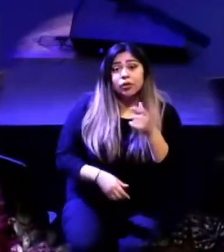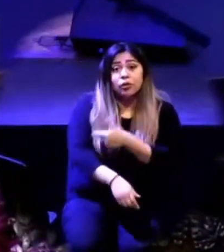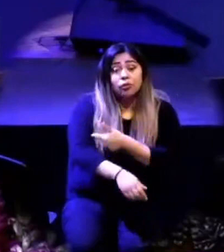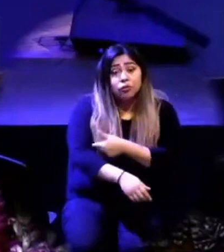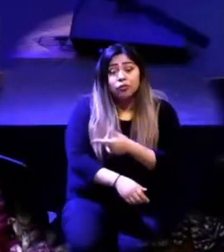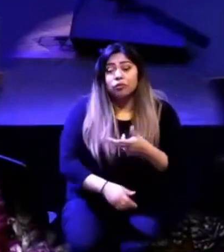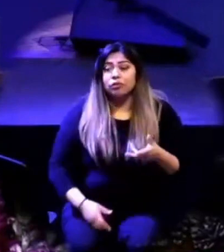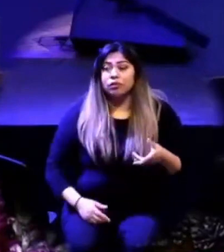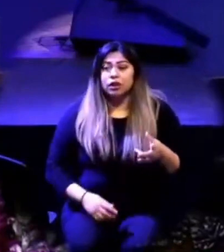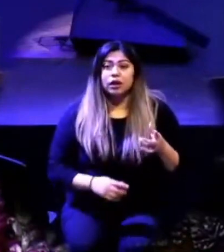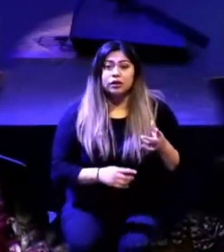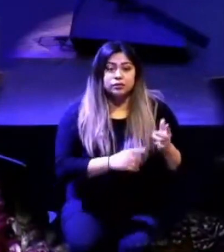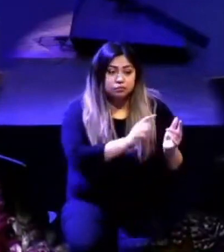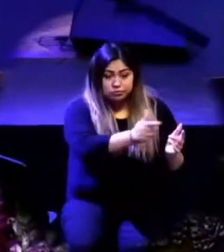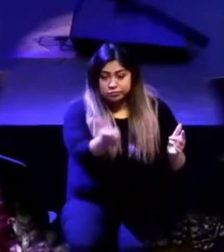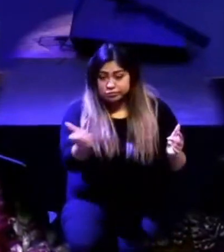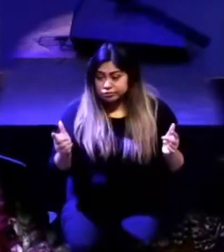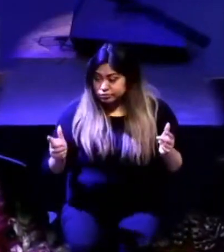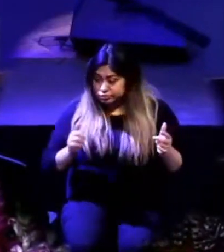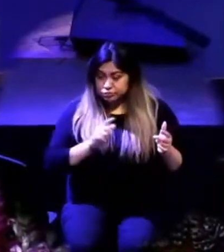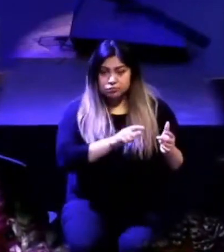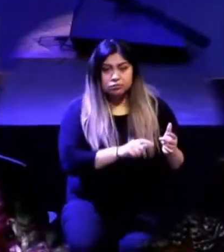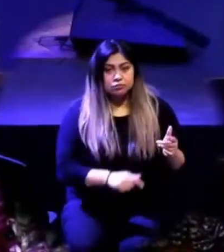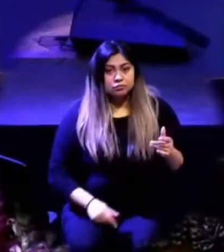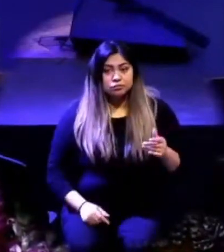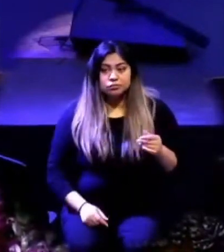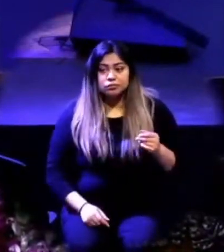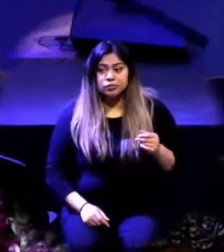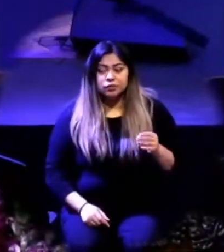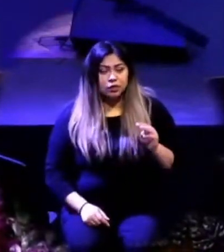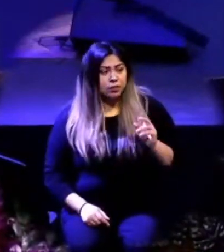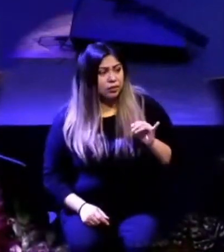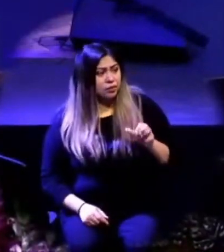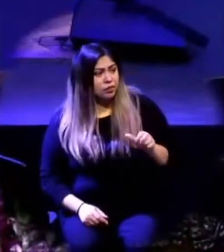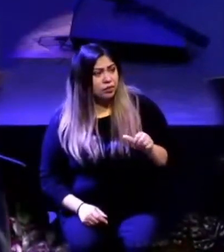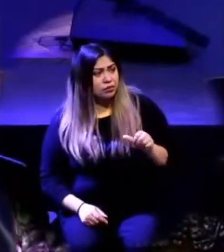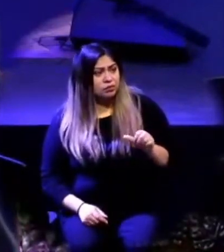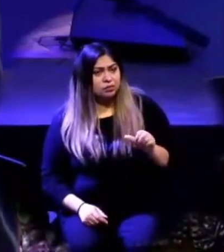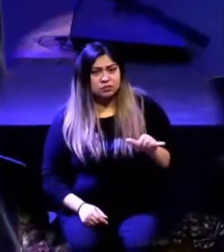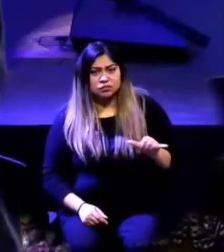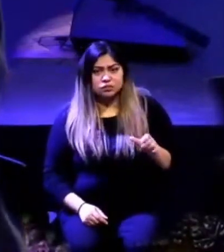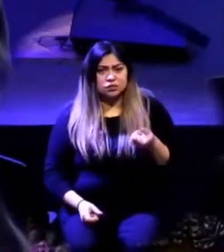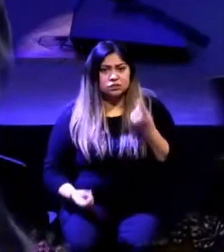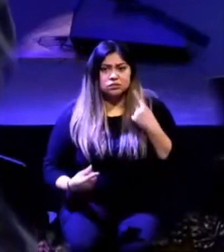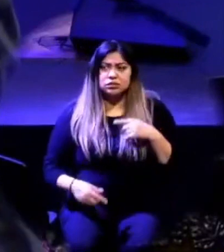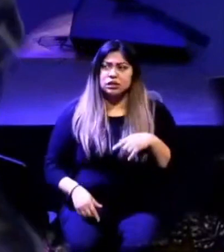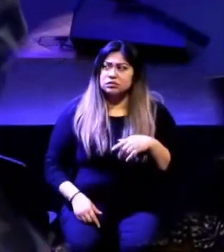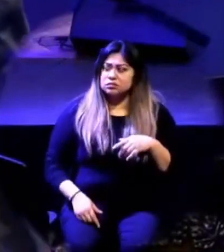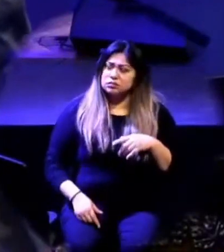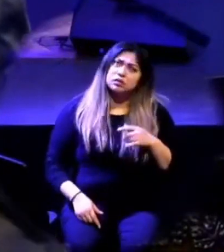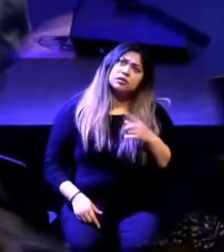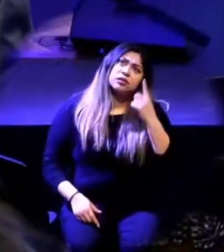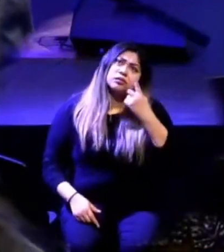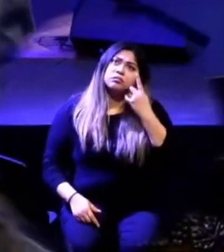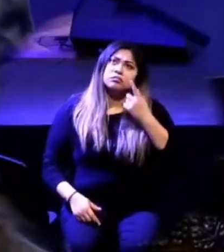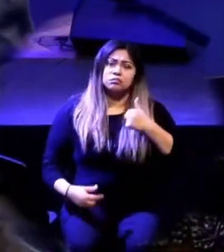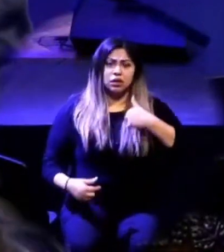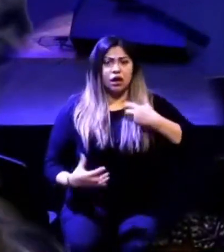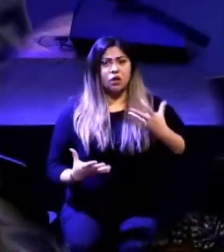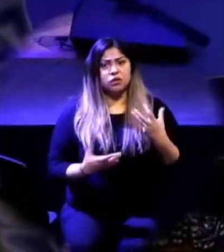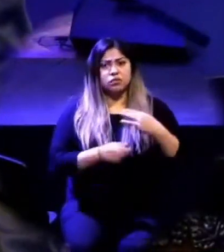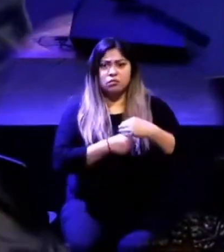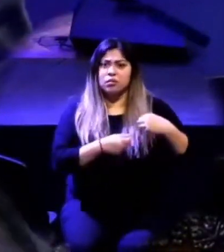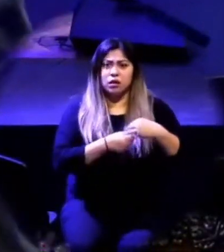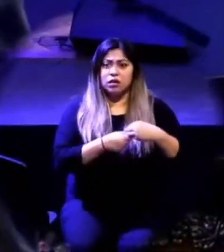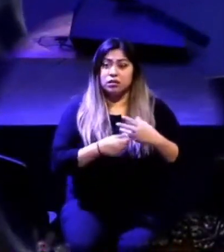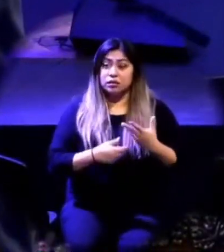around, and Mary Jo's kind of brow furrowed a little bit. She didn't quite get what was happening. She said, "Well, I don't know about these ladies, but I'm going to have a margarita." And they kind of, you